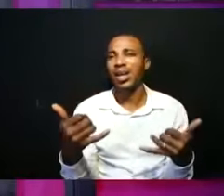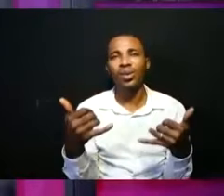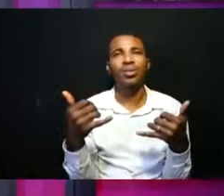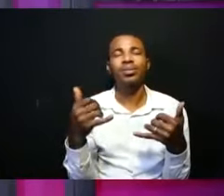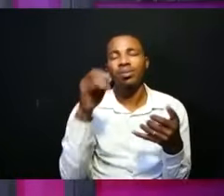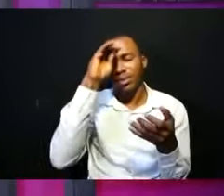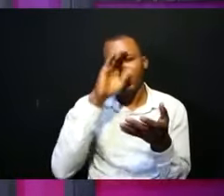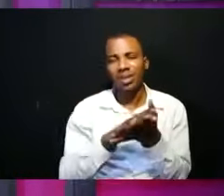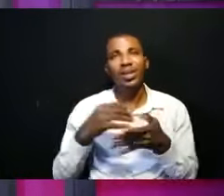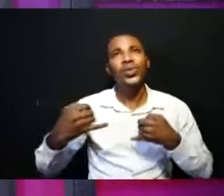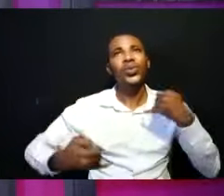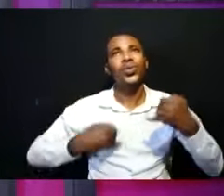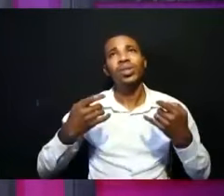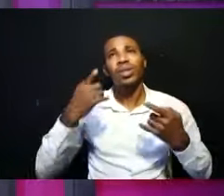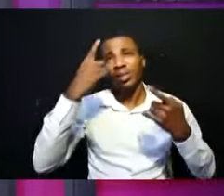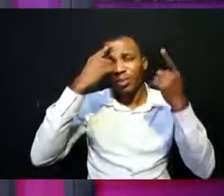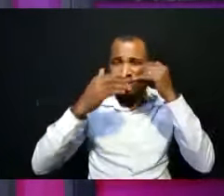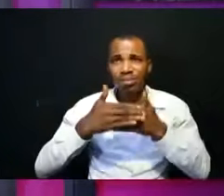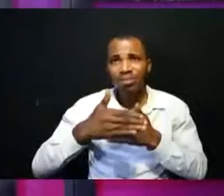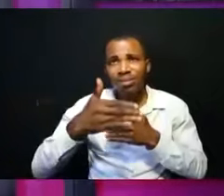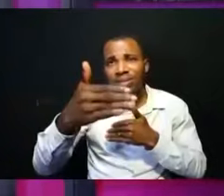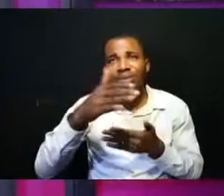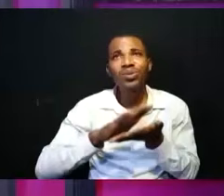Because soon we will be old folks.